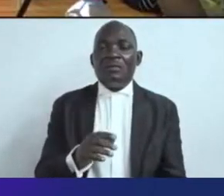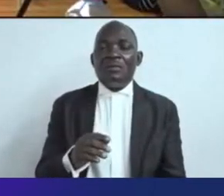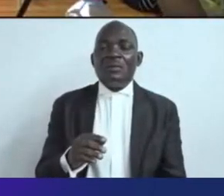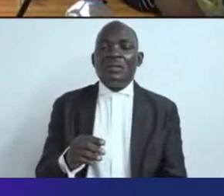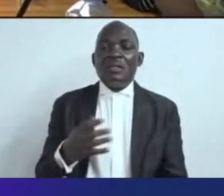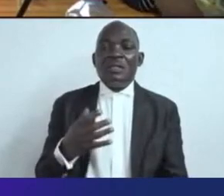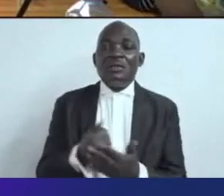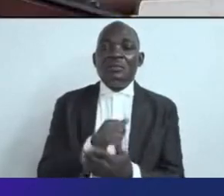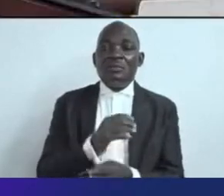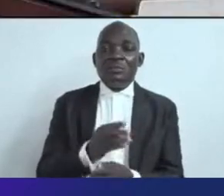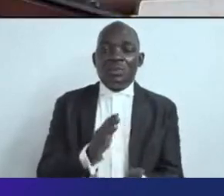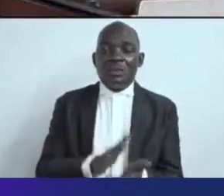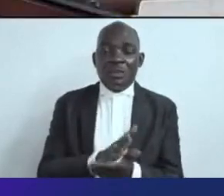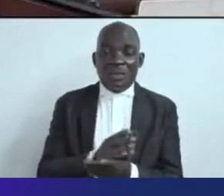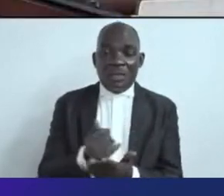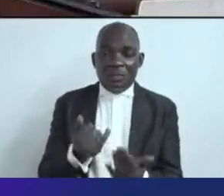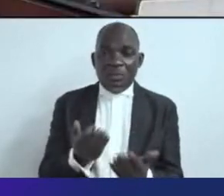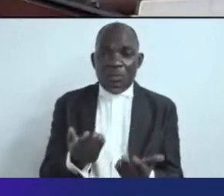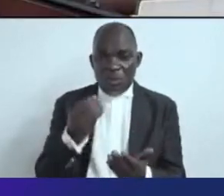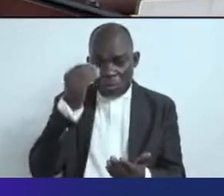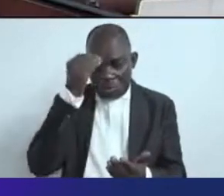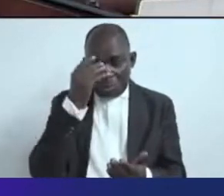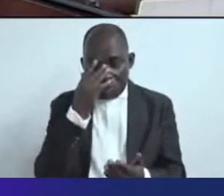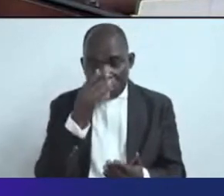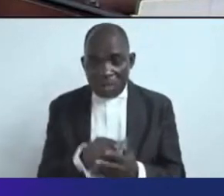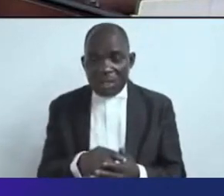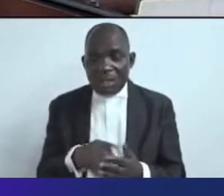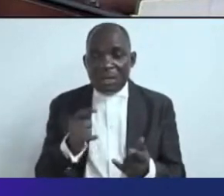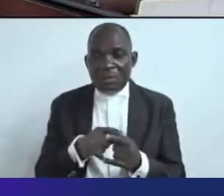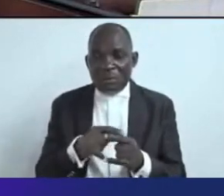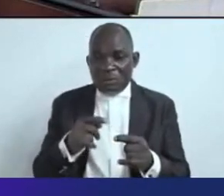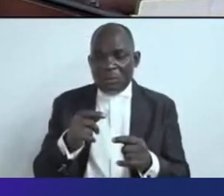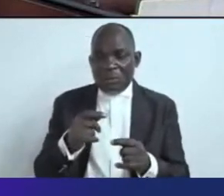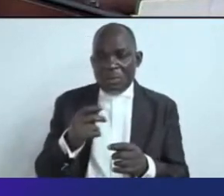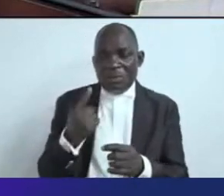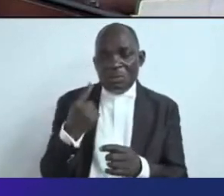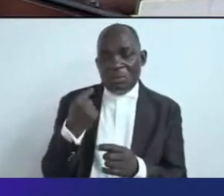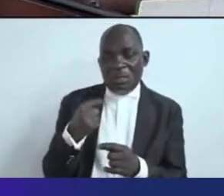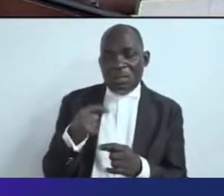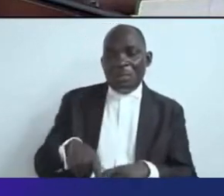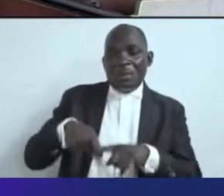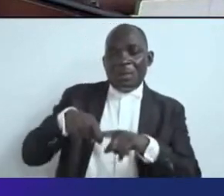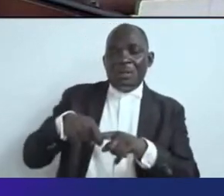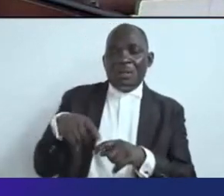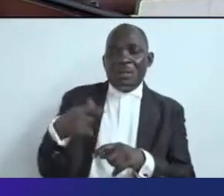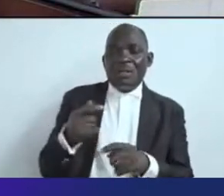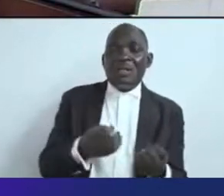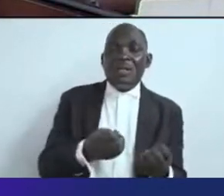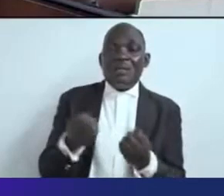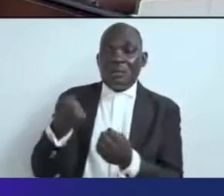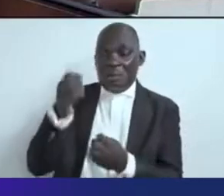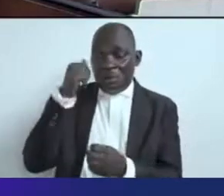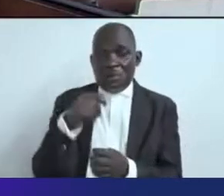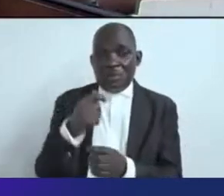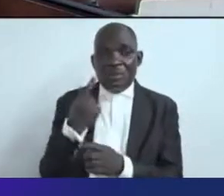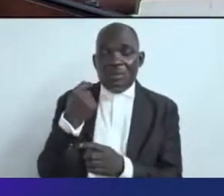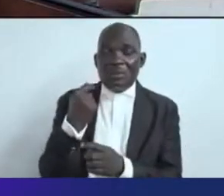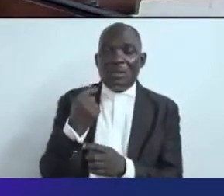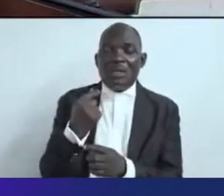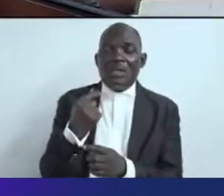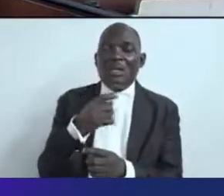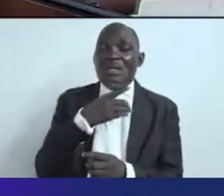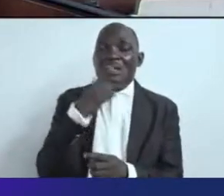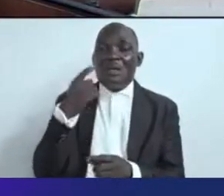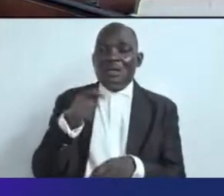newspaper. Governor, I want to find out, given the recent ban on grain exports due to the recent drought